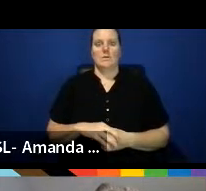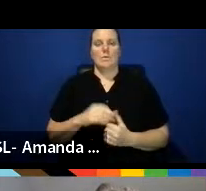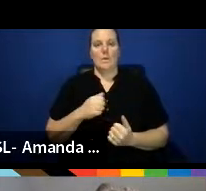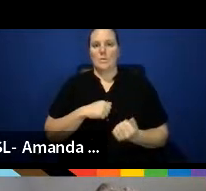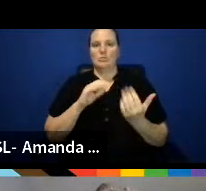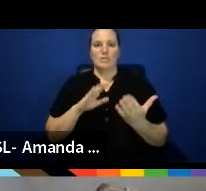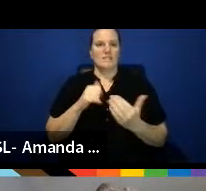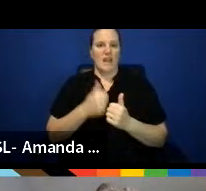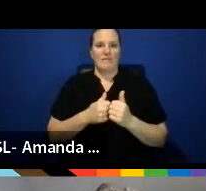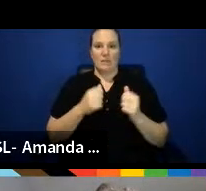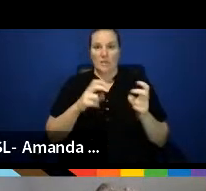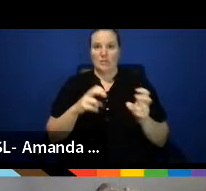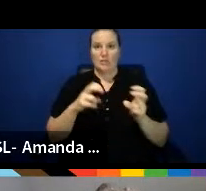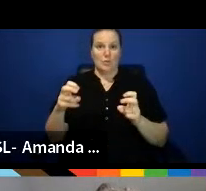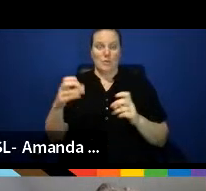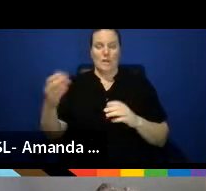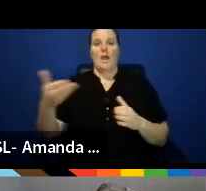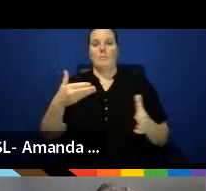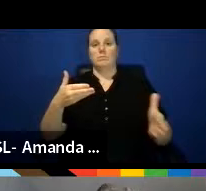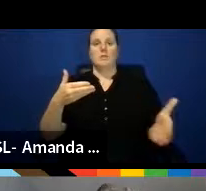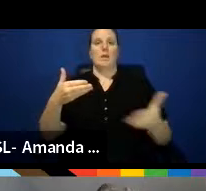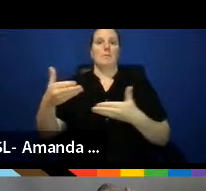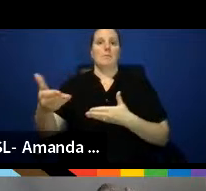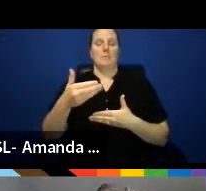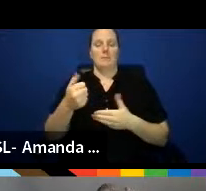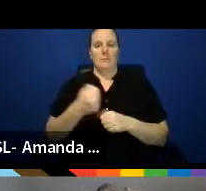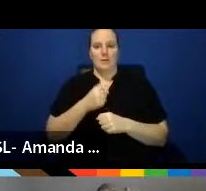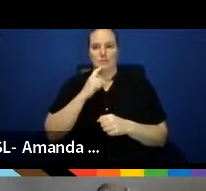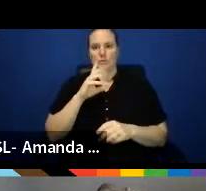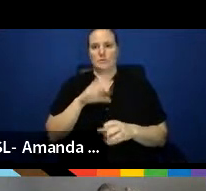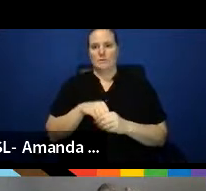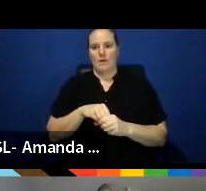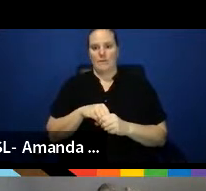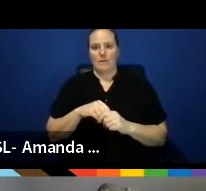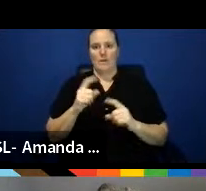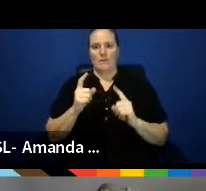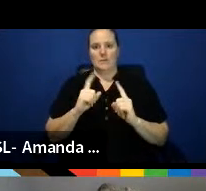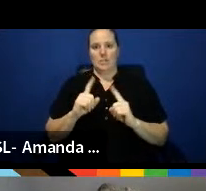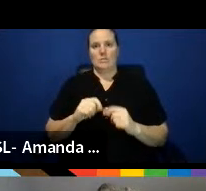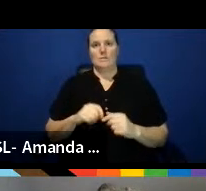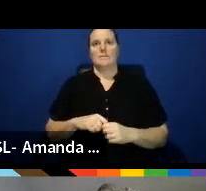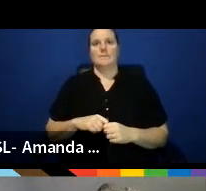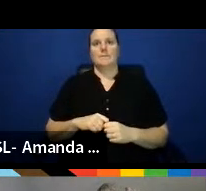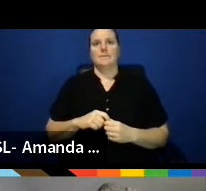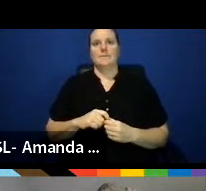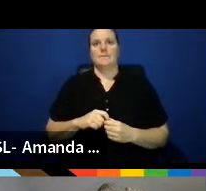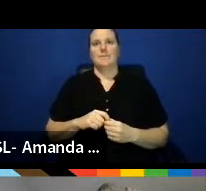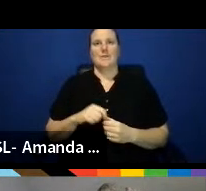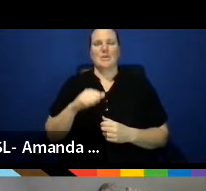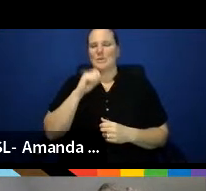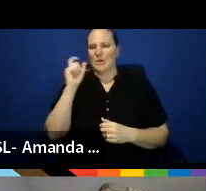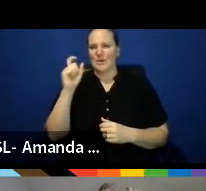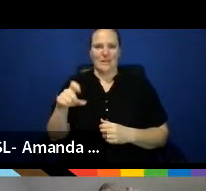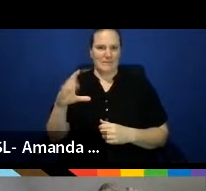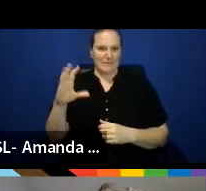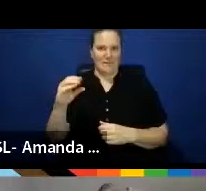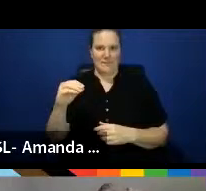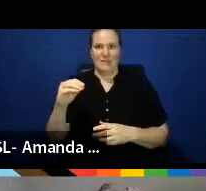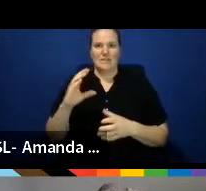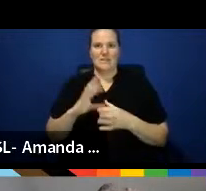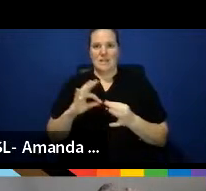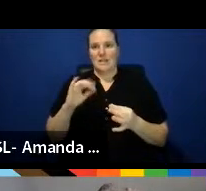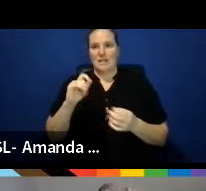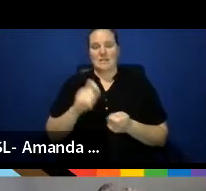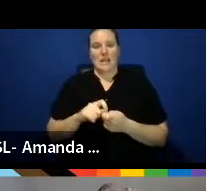address every single issue as it comes up and make sure that it's part of the conversation, which means you don't need 50 comments saying the exact